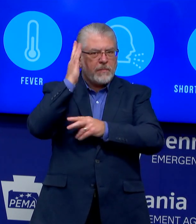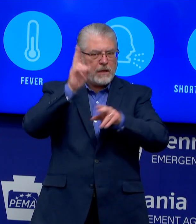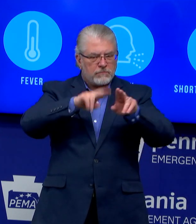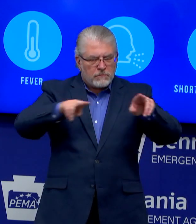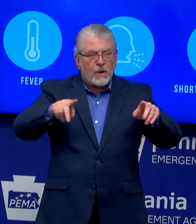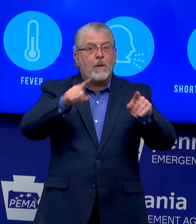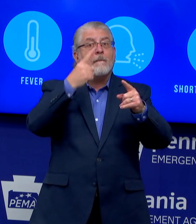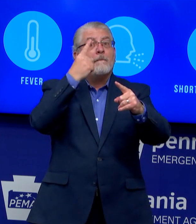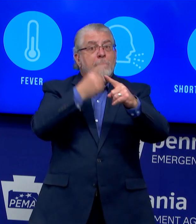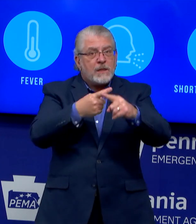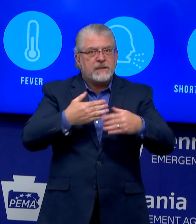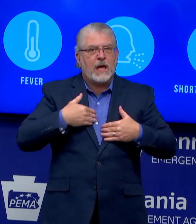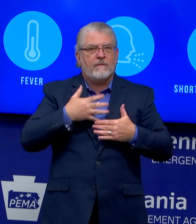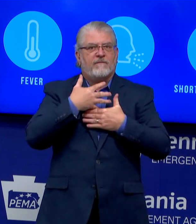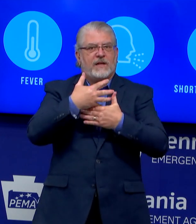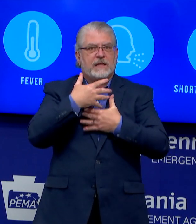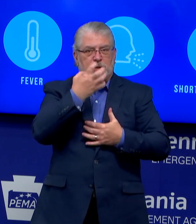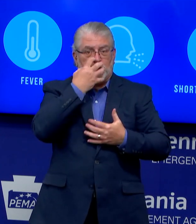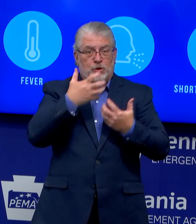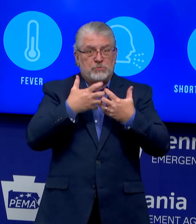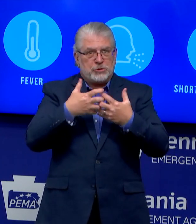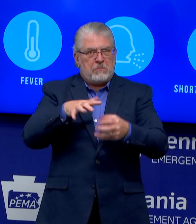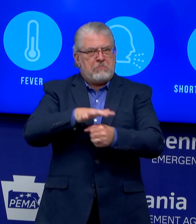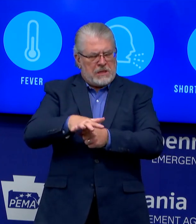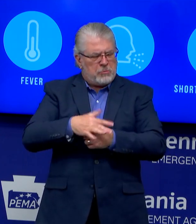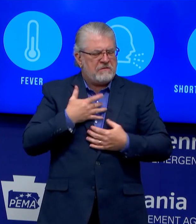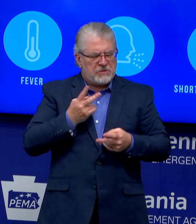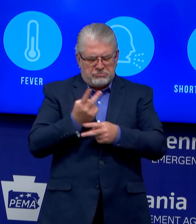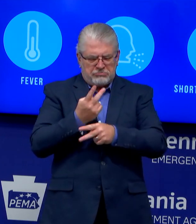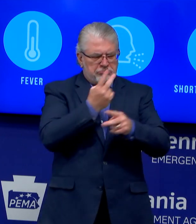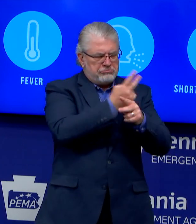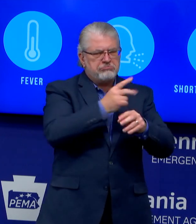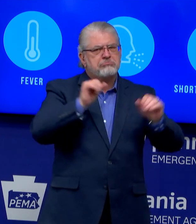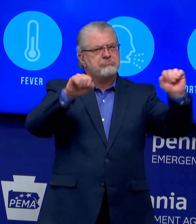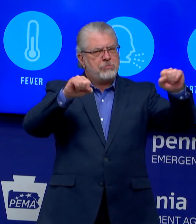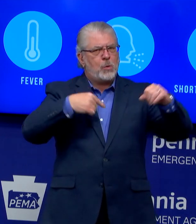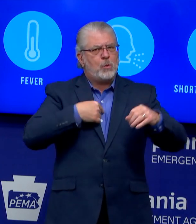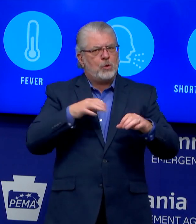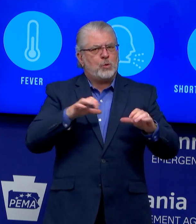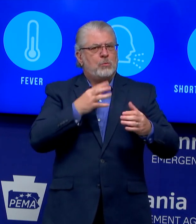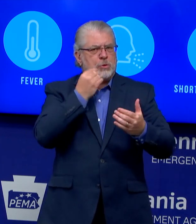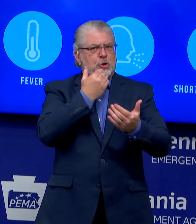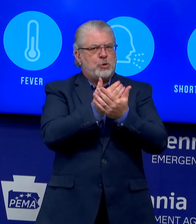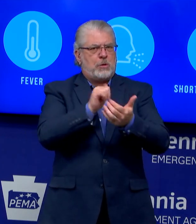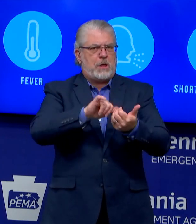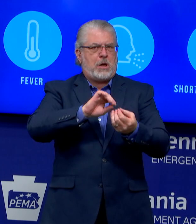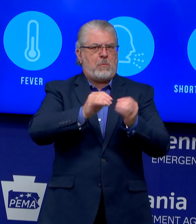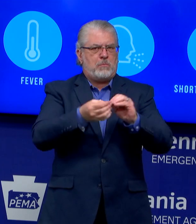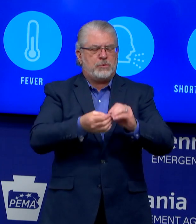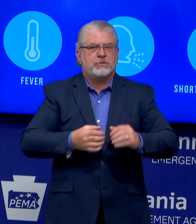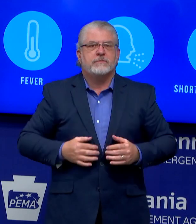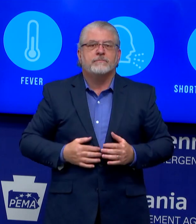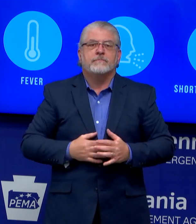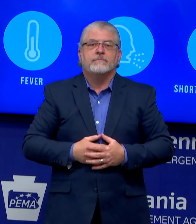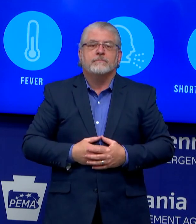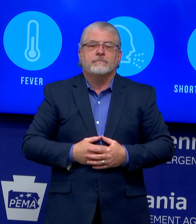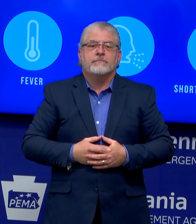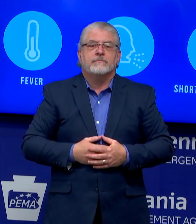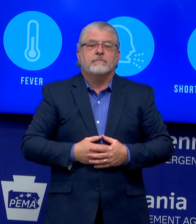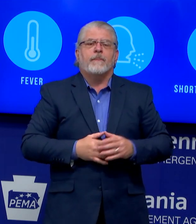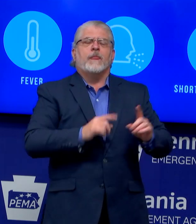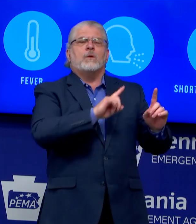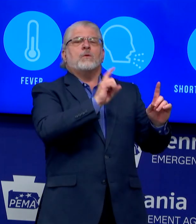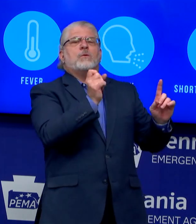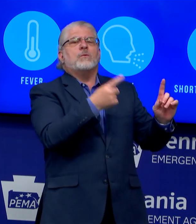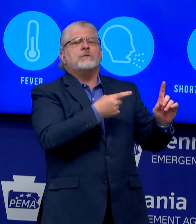question is from WBRETV. The station has been receiving several questions like this one. Now that there have been several